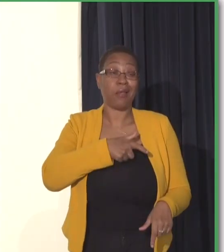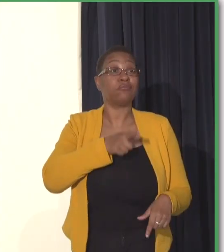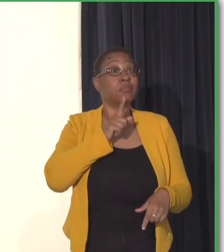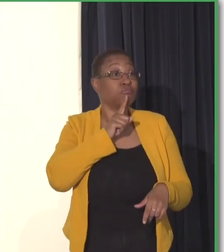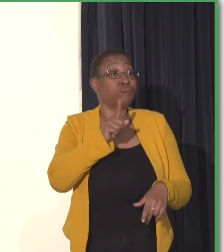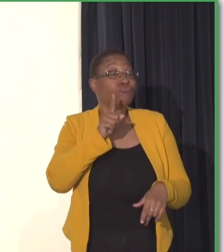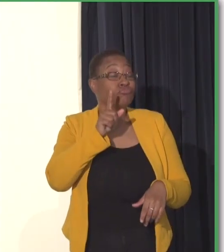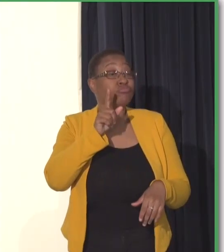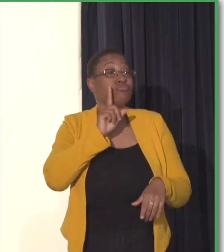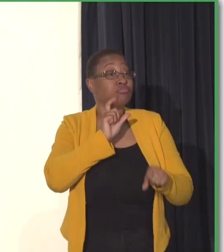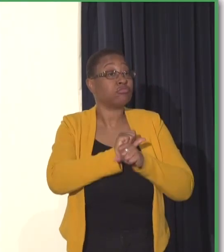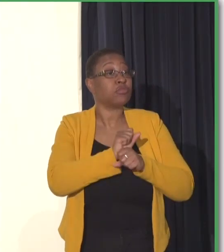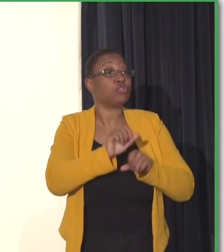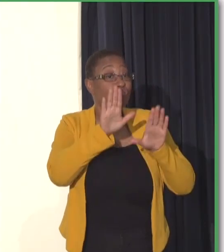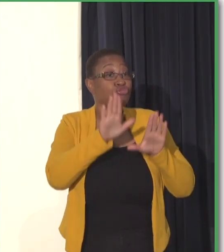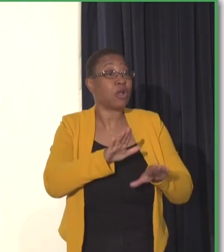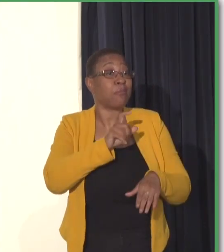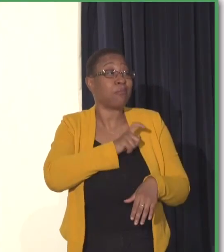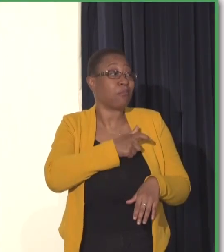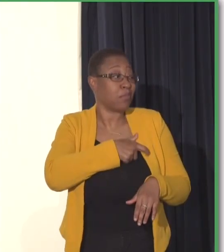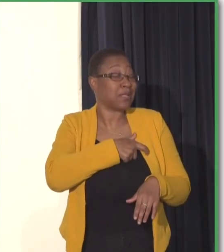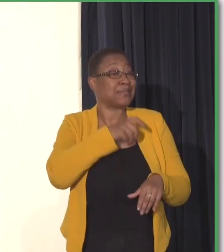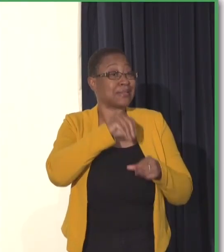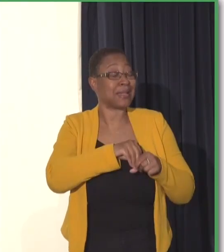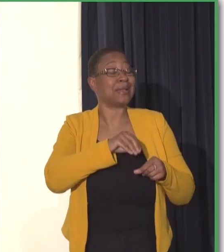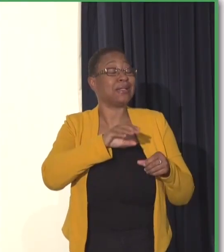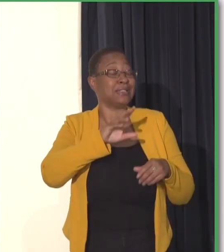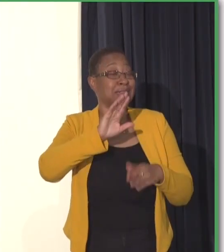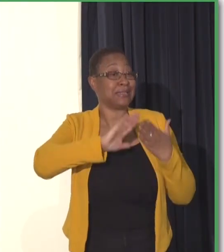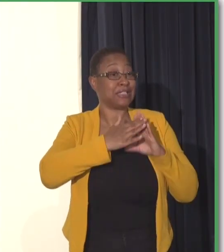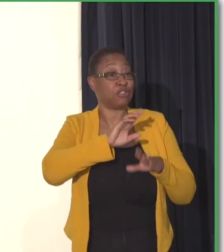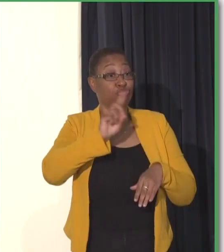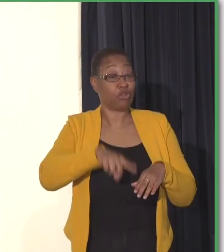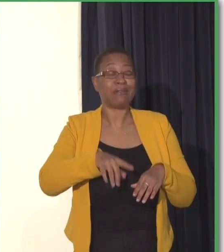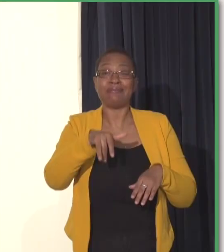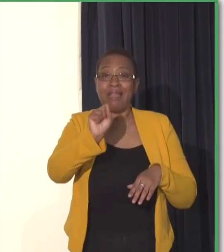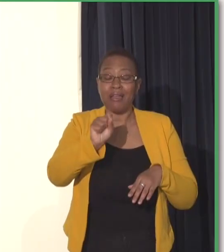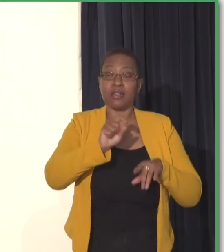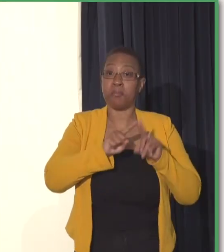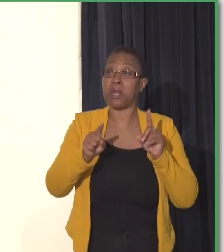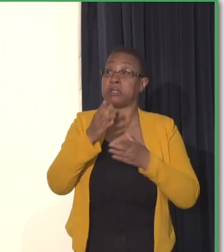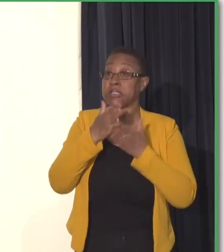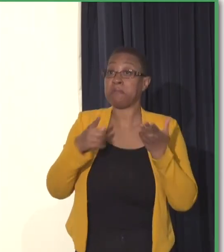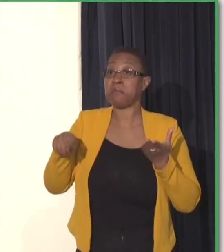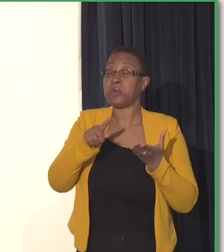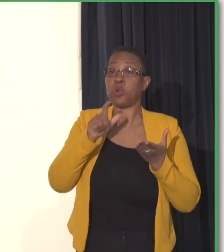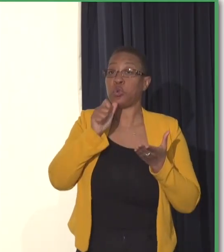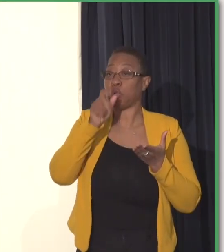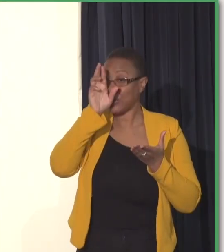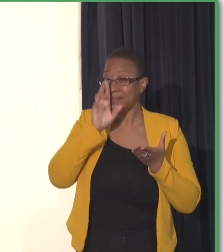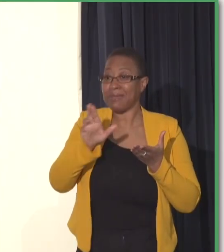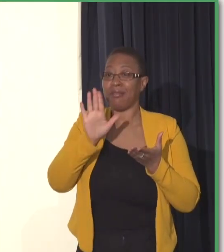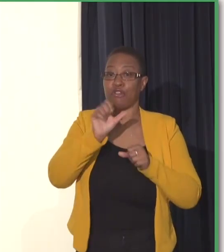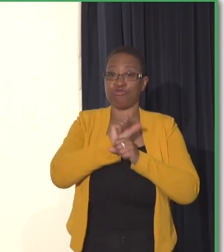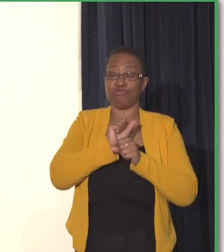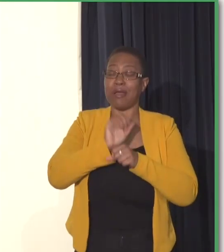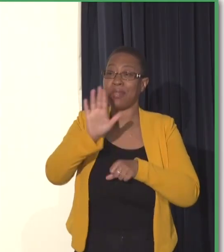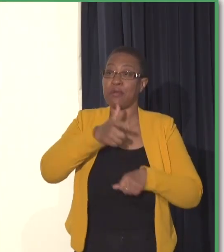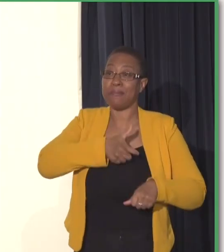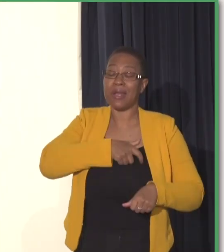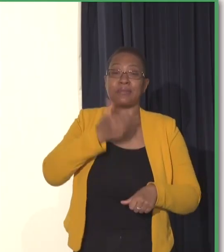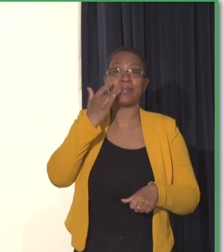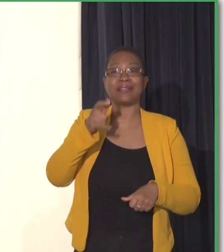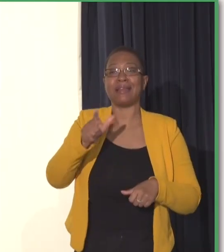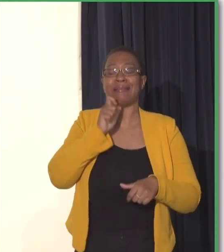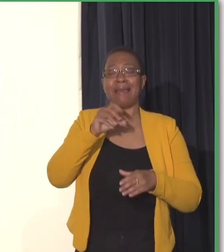police officers in this city. But also, there are some who do not respect their livelihood or their jobs because they wouldn't be